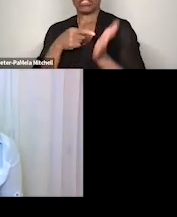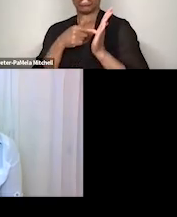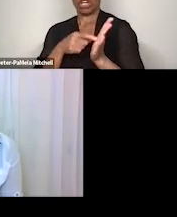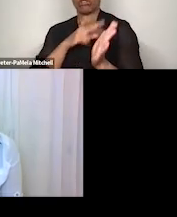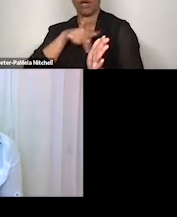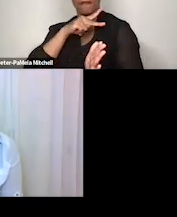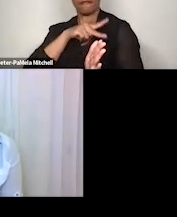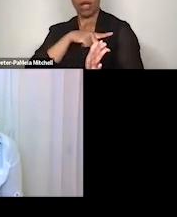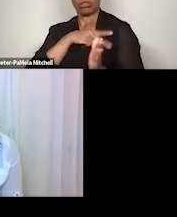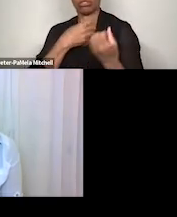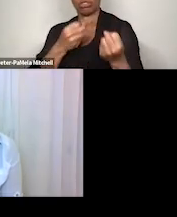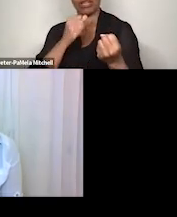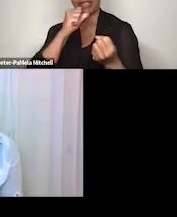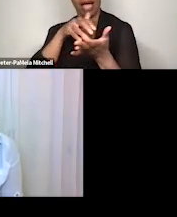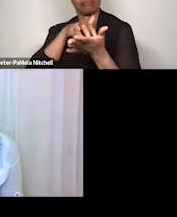promote community healing.